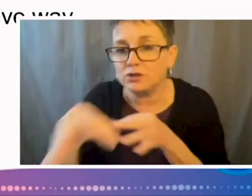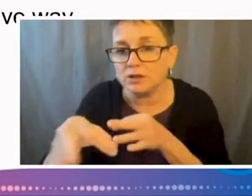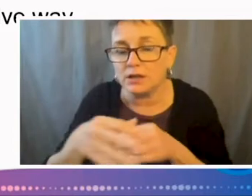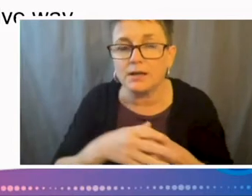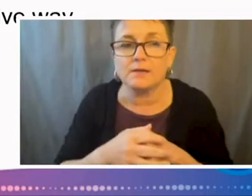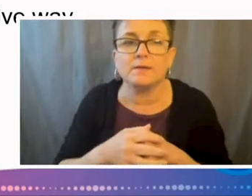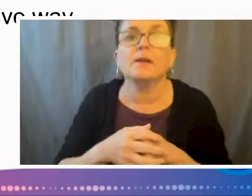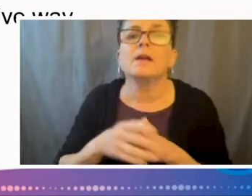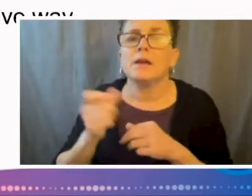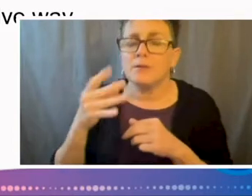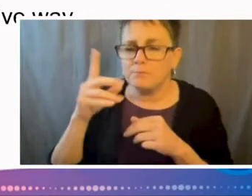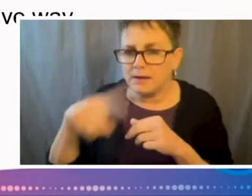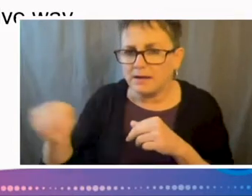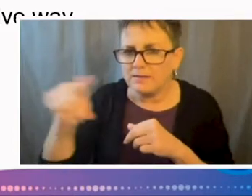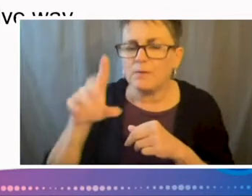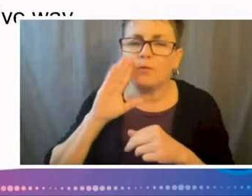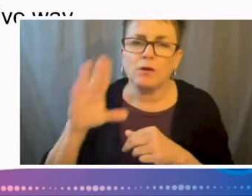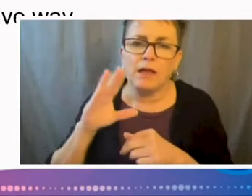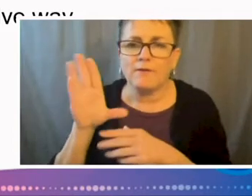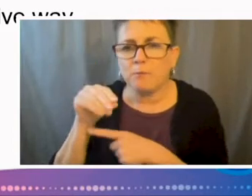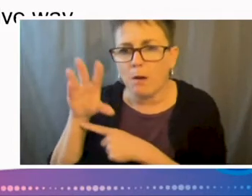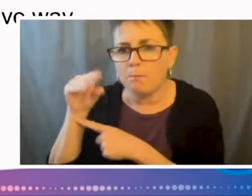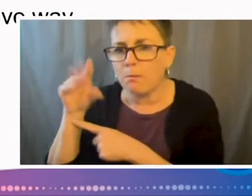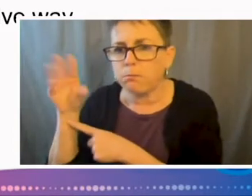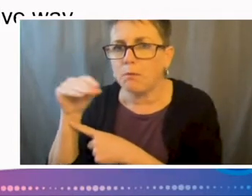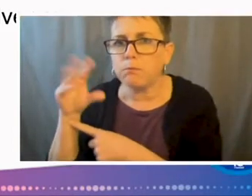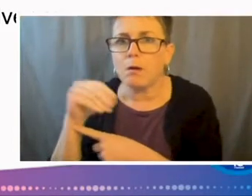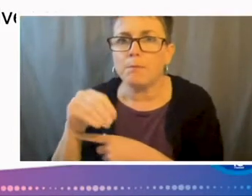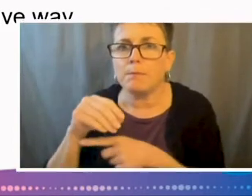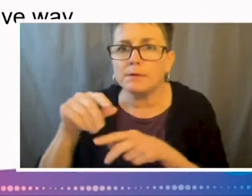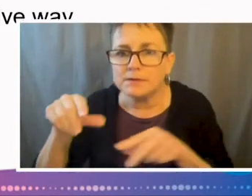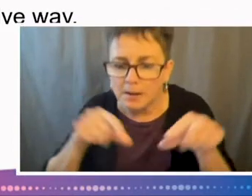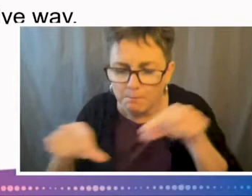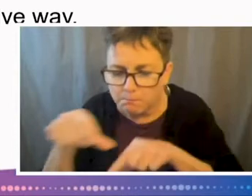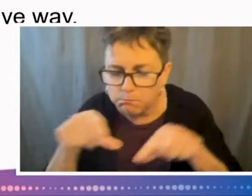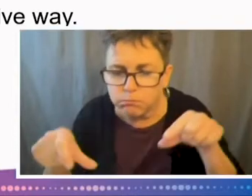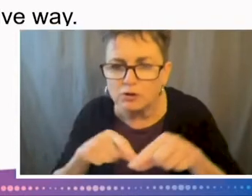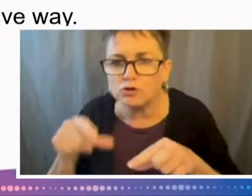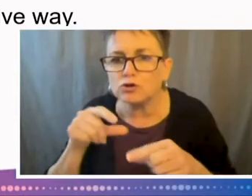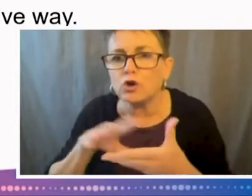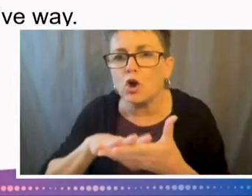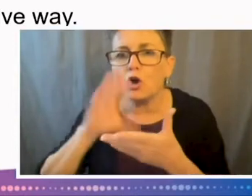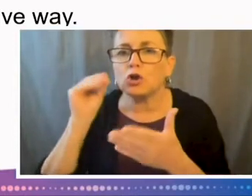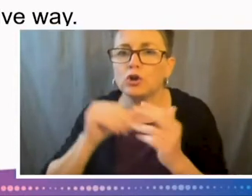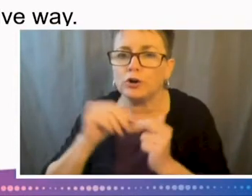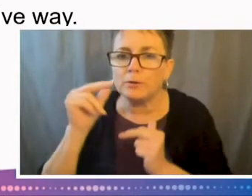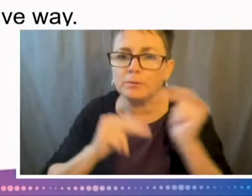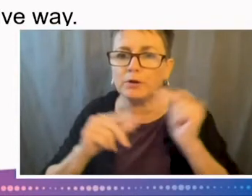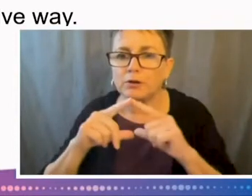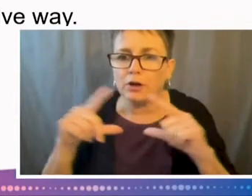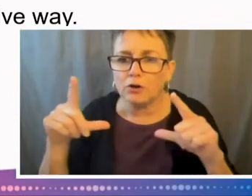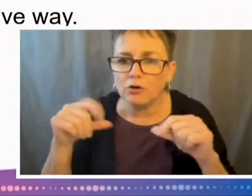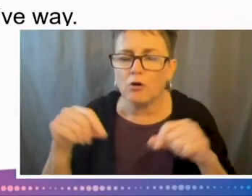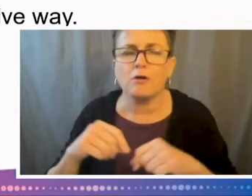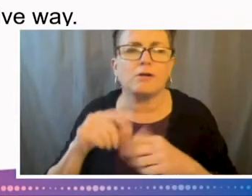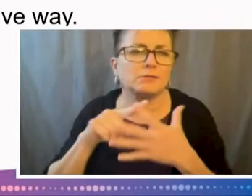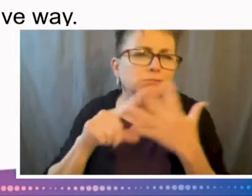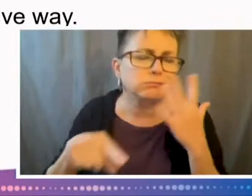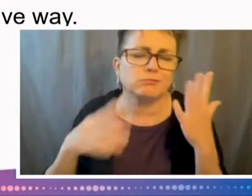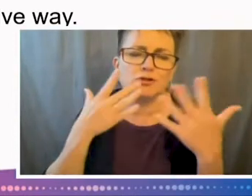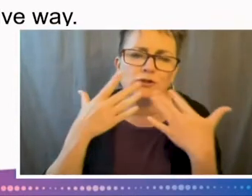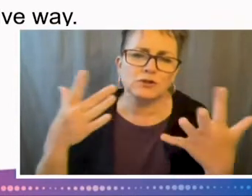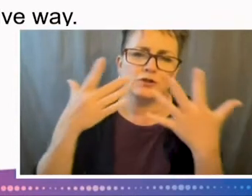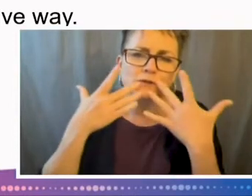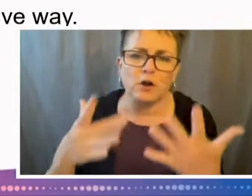Linguini and puzzles and learning building cards and tangible trains, and songs, and arts and crafts, and